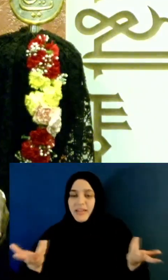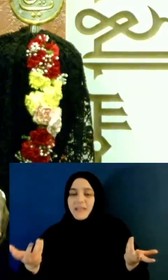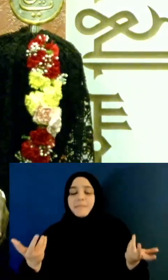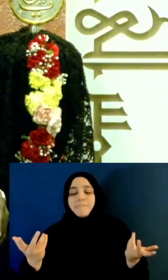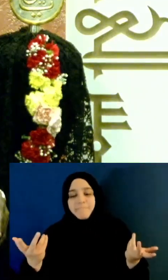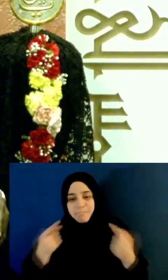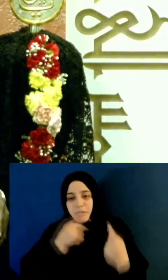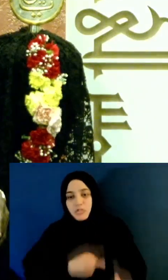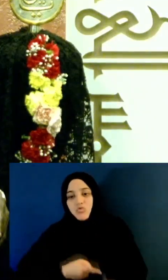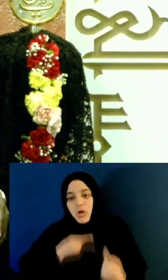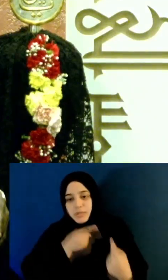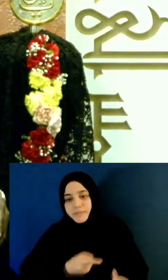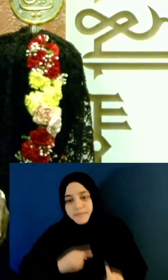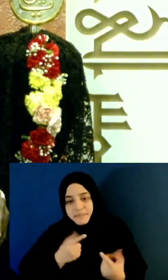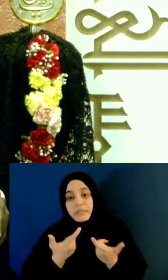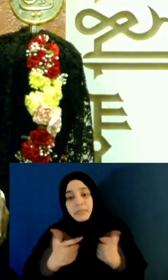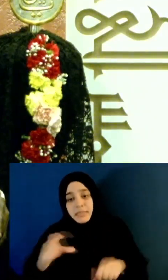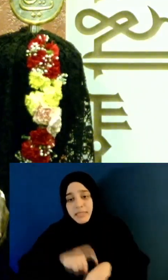Drugs,